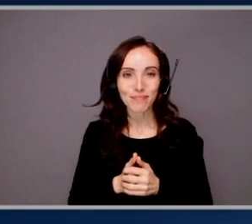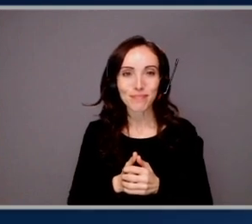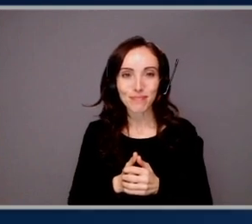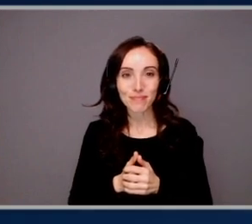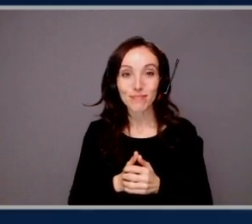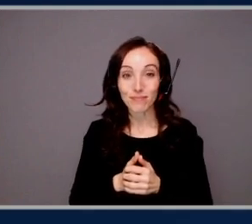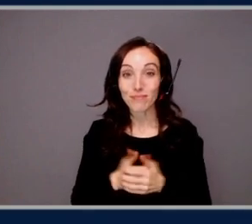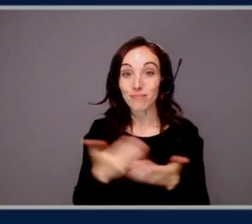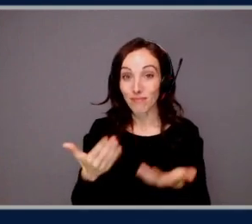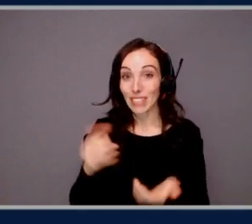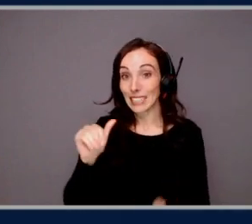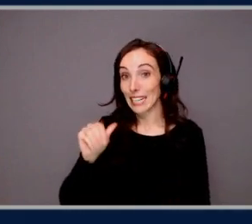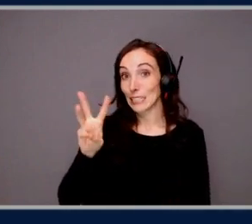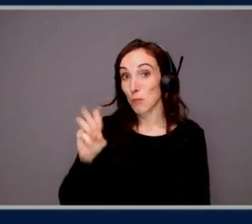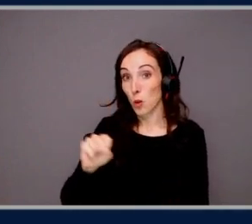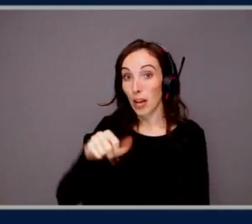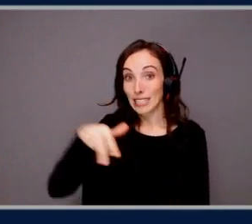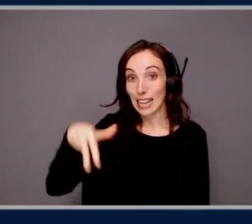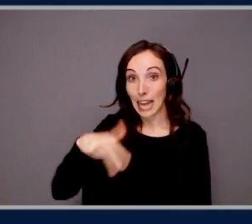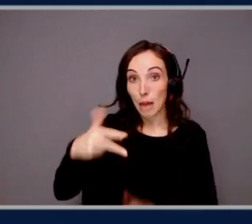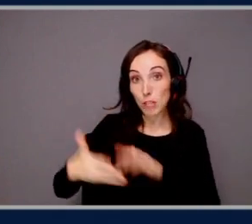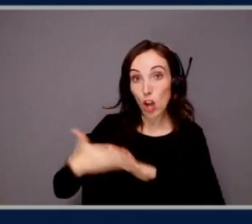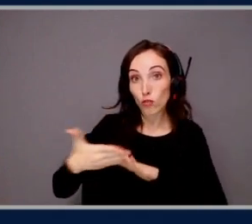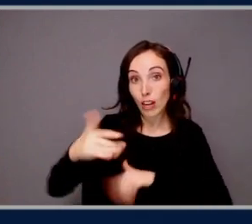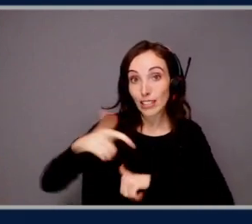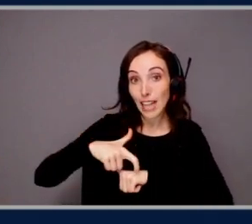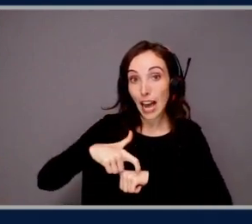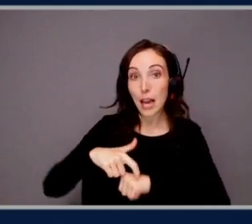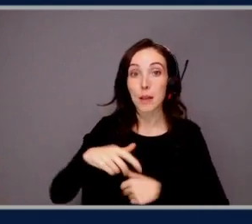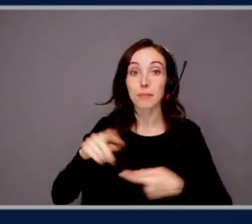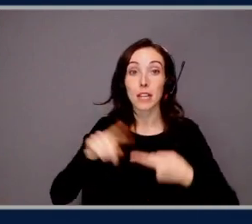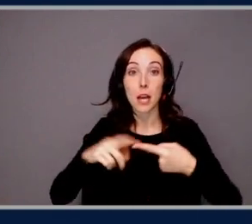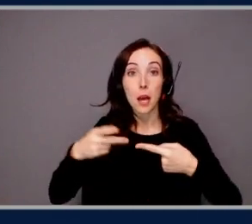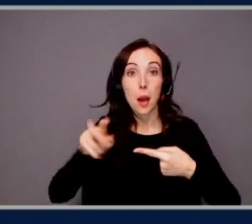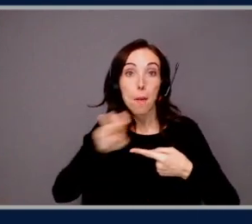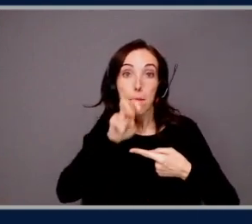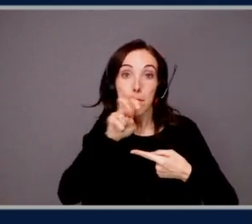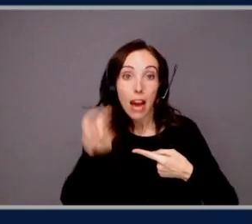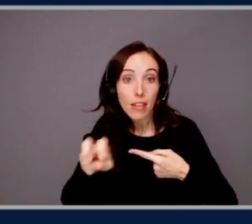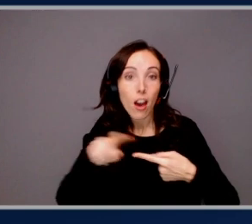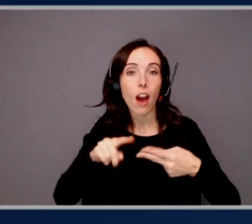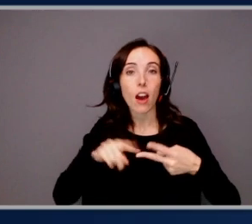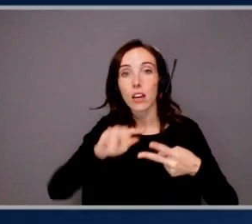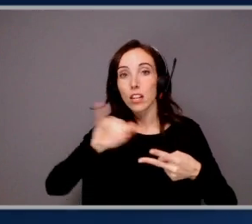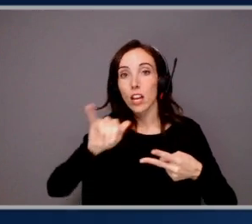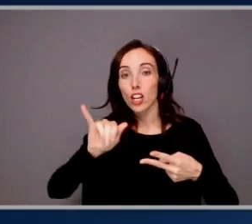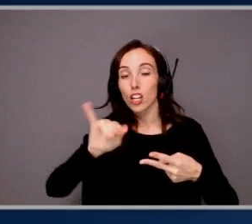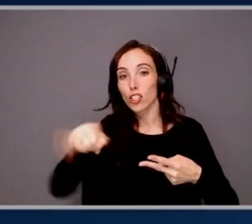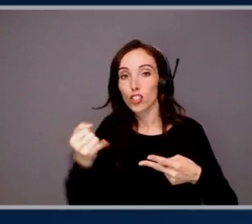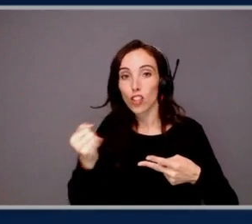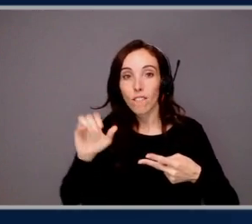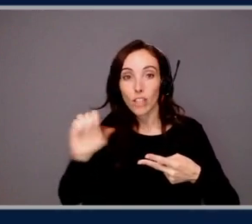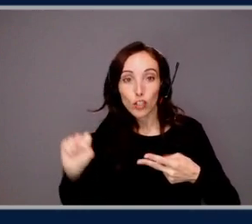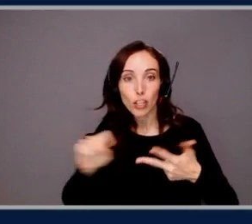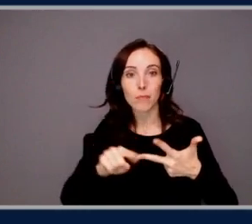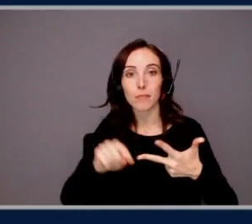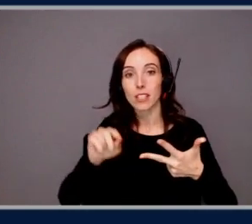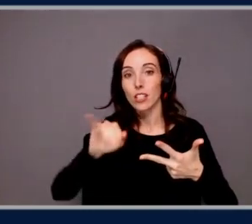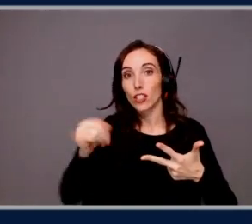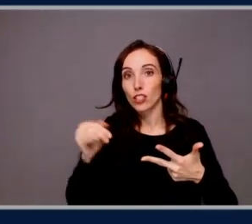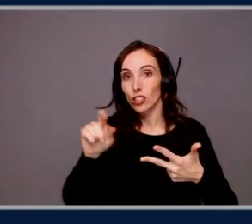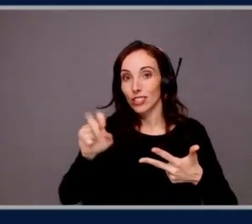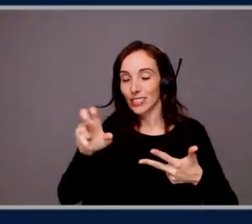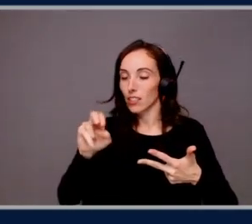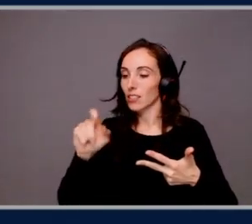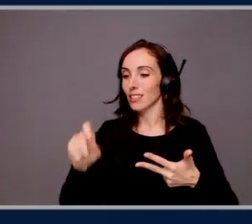AWS Lambda runtime. Is it Python? Is it JavaScript? Is it .NET? Is it Rust? Is it something else? If it is something else, drop it in the chat. Did you know